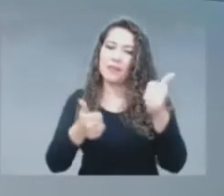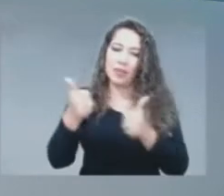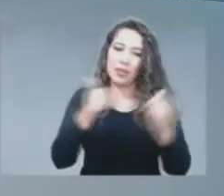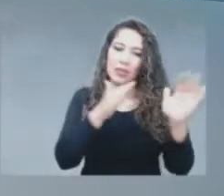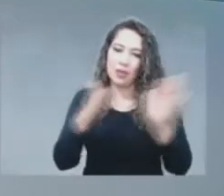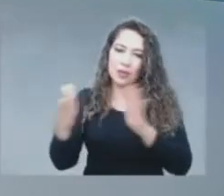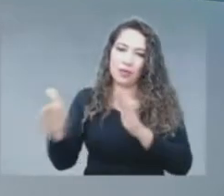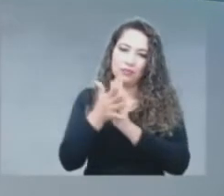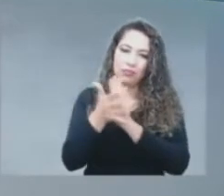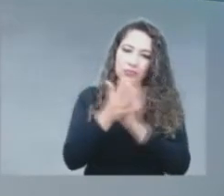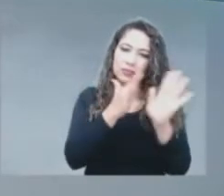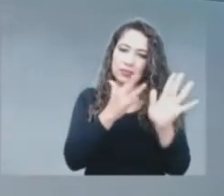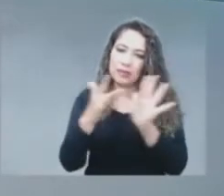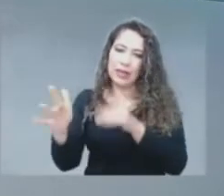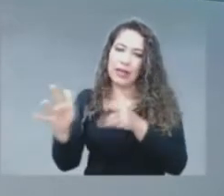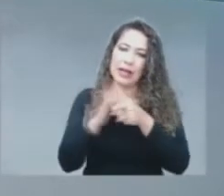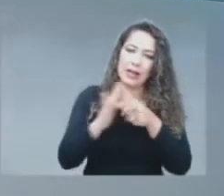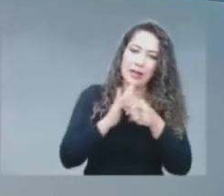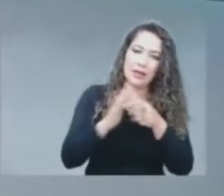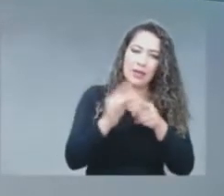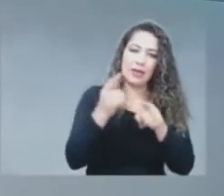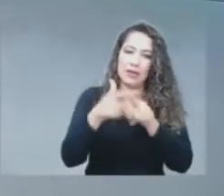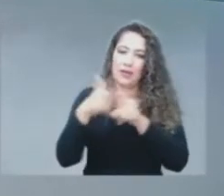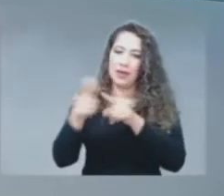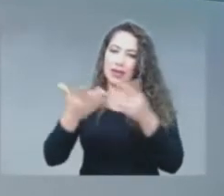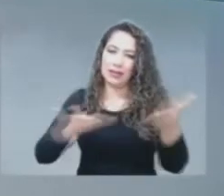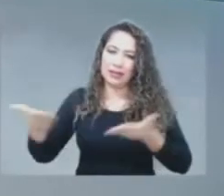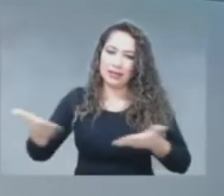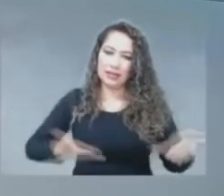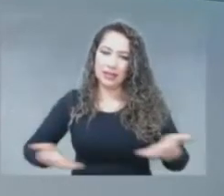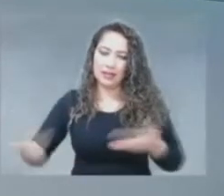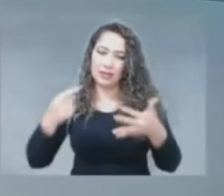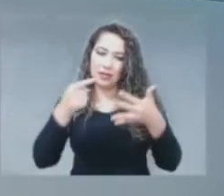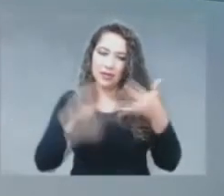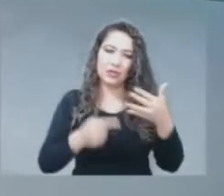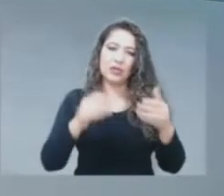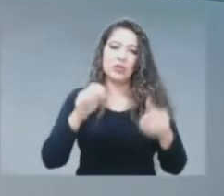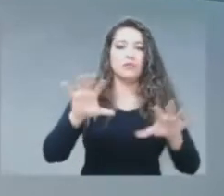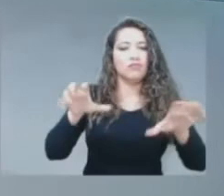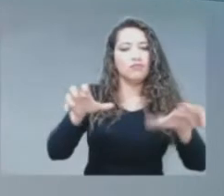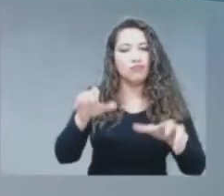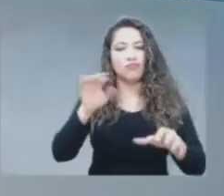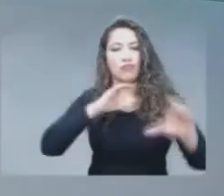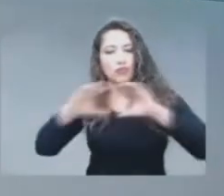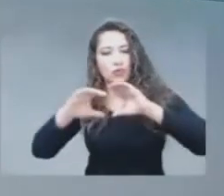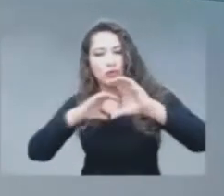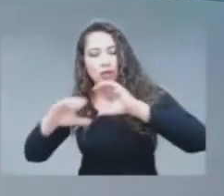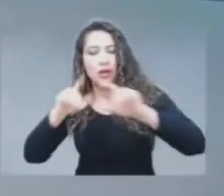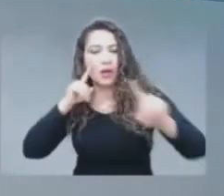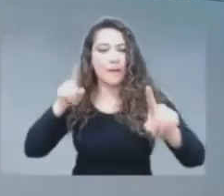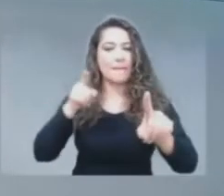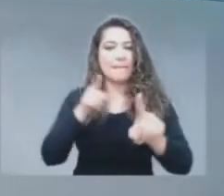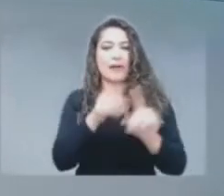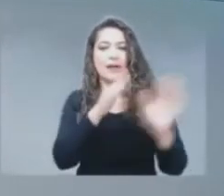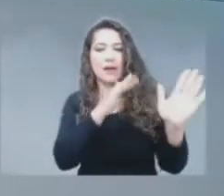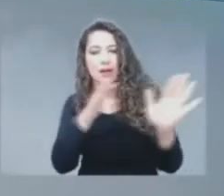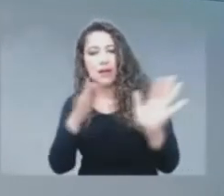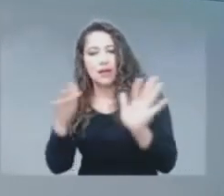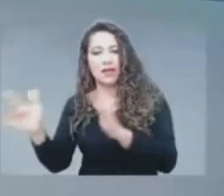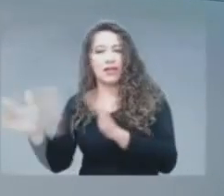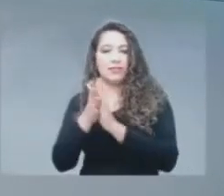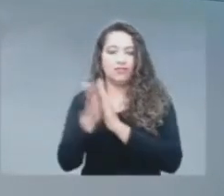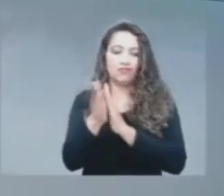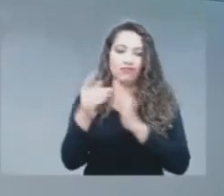then we have there in the applications in the different services in a very specific manner,